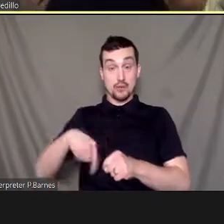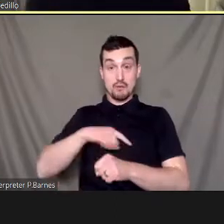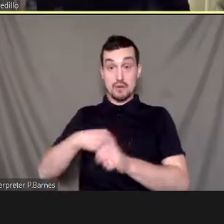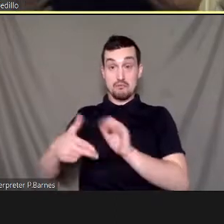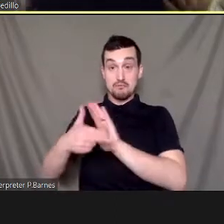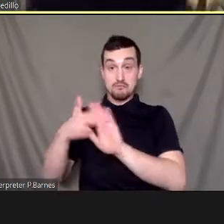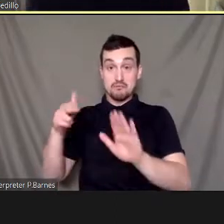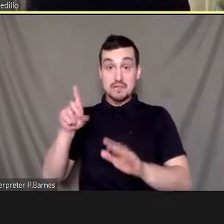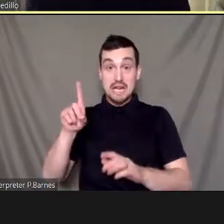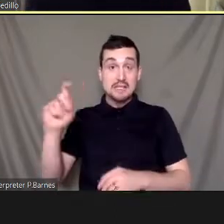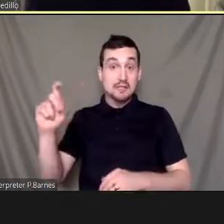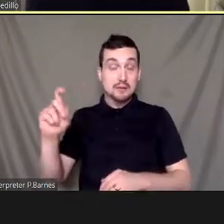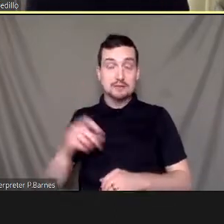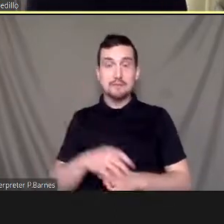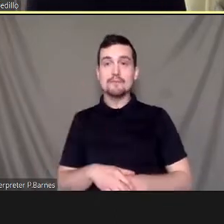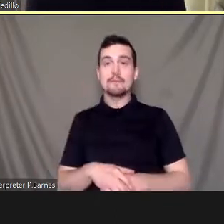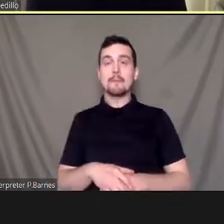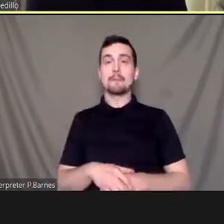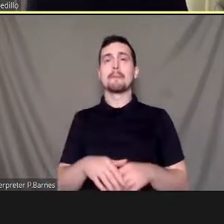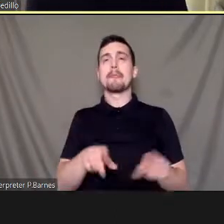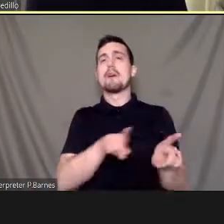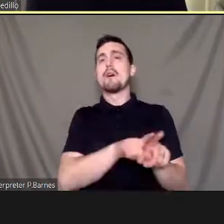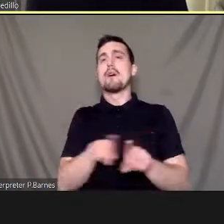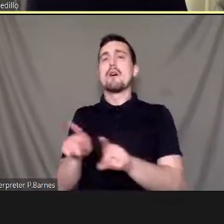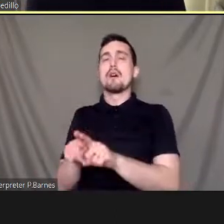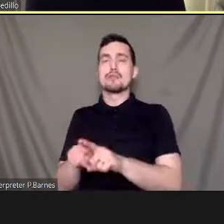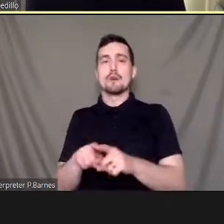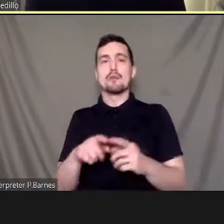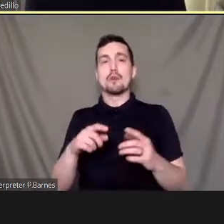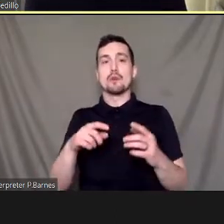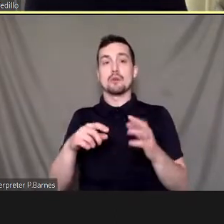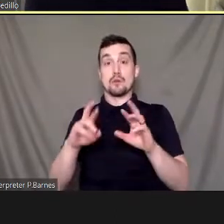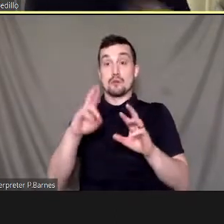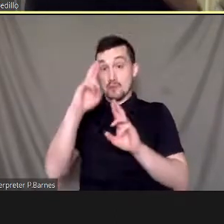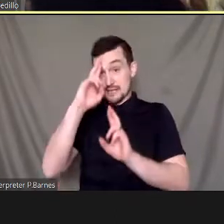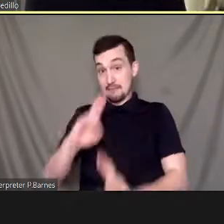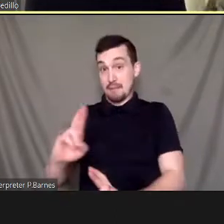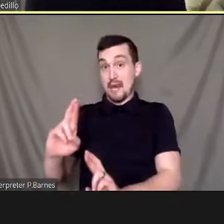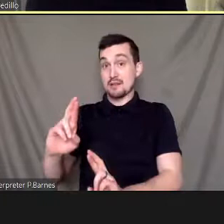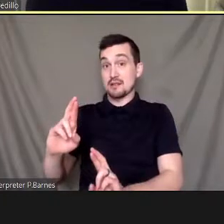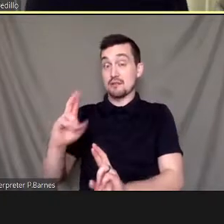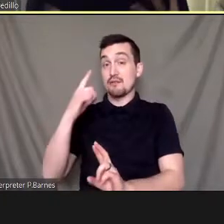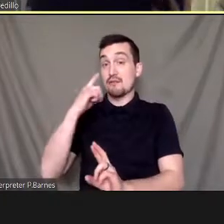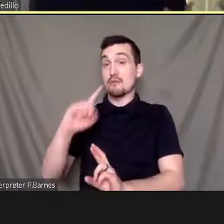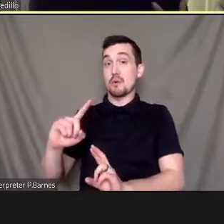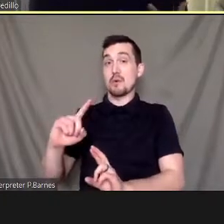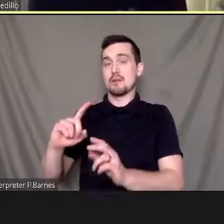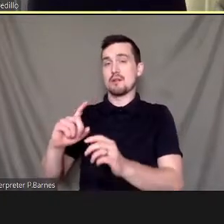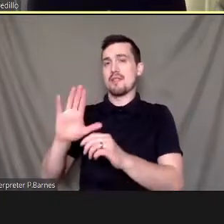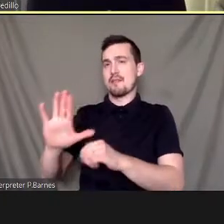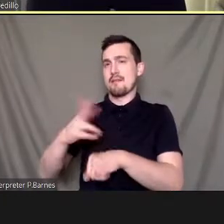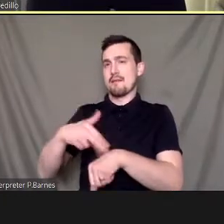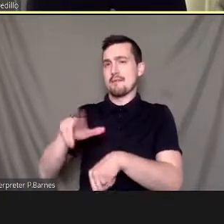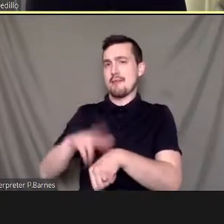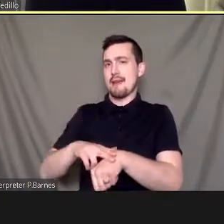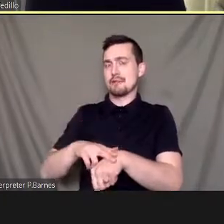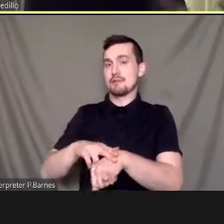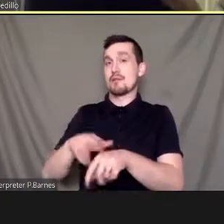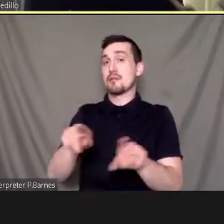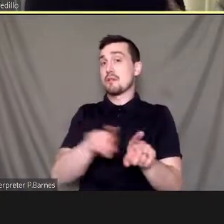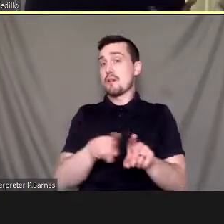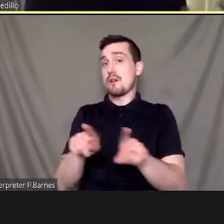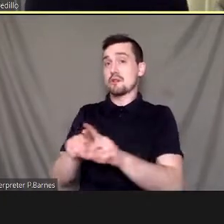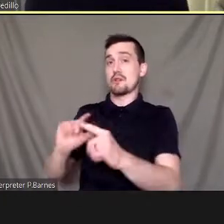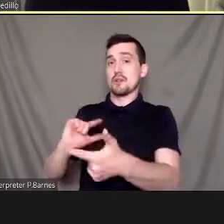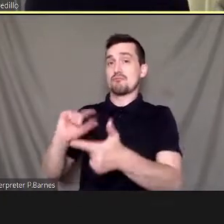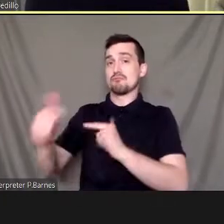Thinking about respect, relationality, and reciprocity when it comes to disability is also really important. So